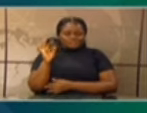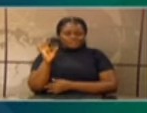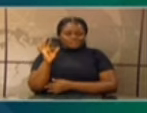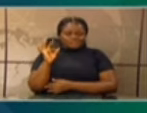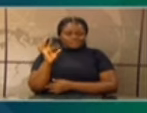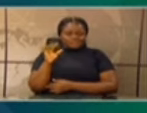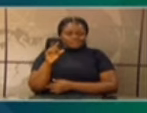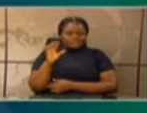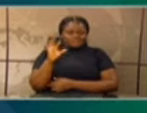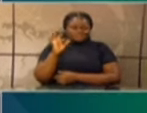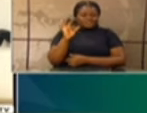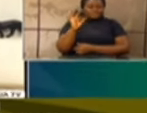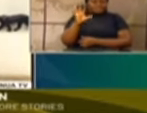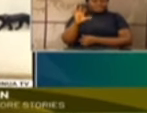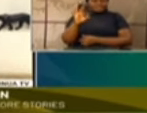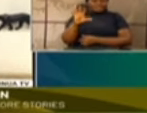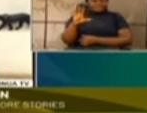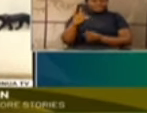Click also.